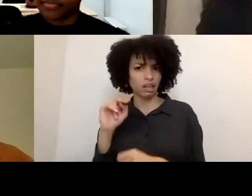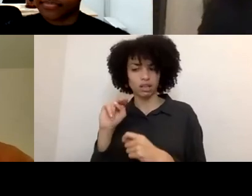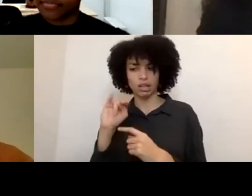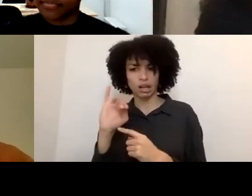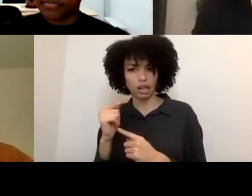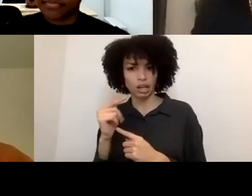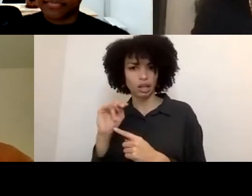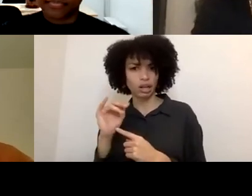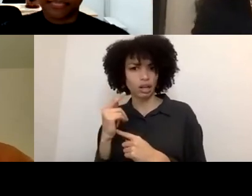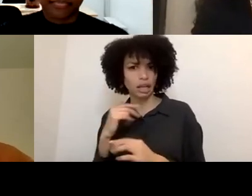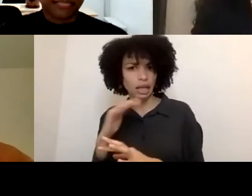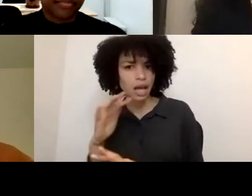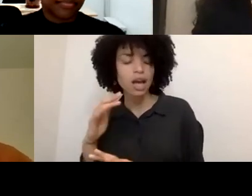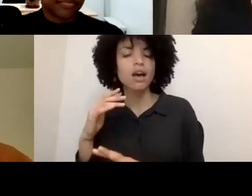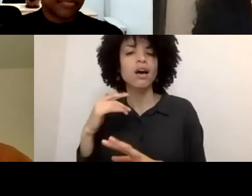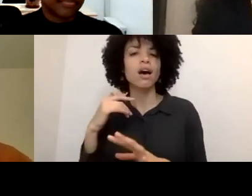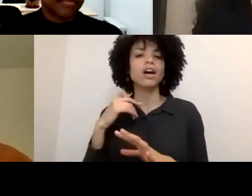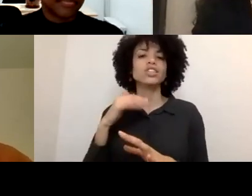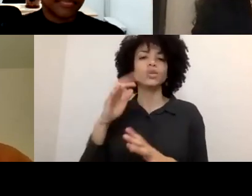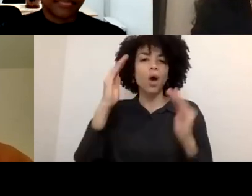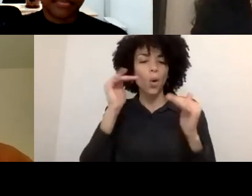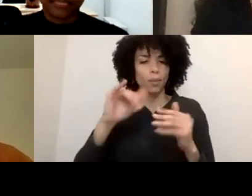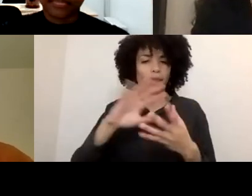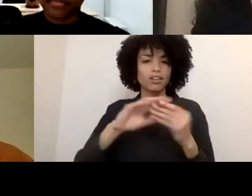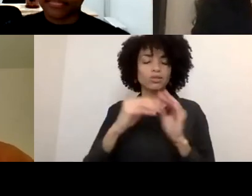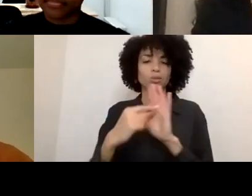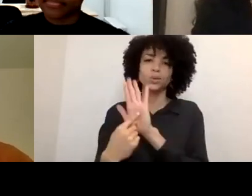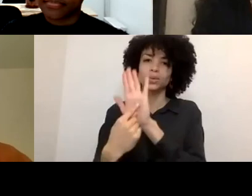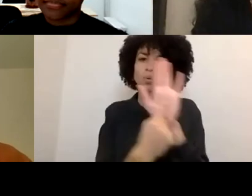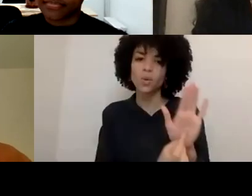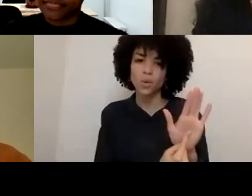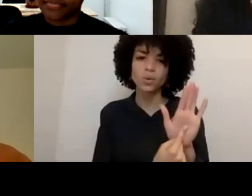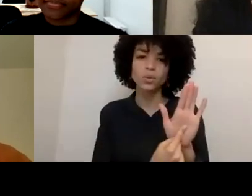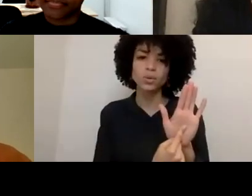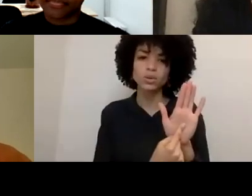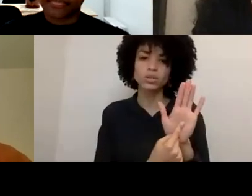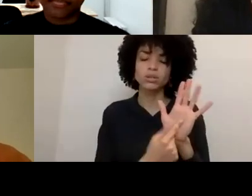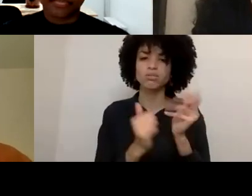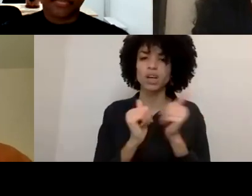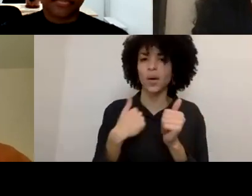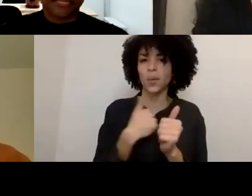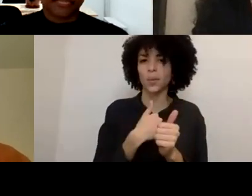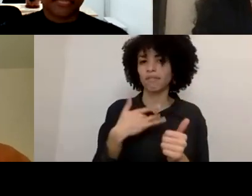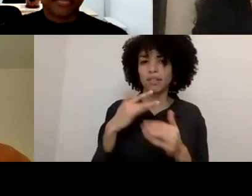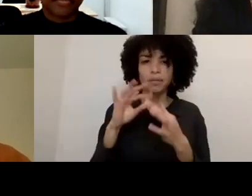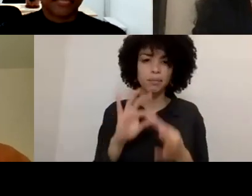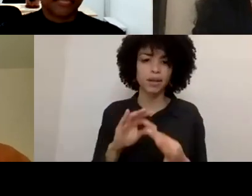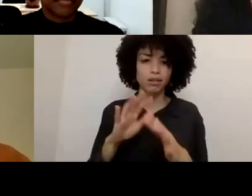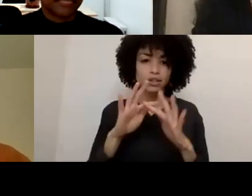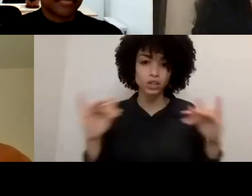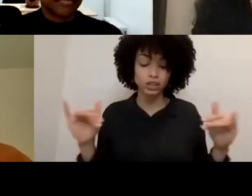I hope that story helps you to understand how we feel about diversity. Diversity is